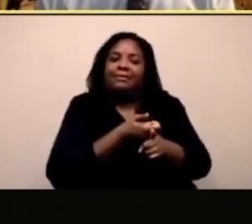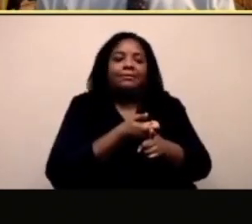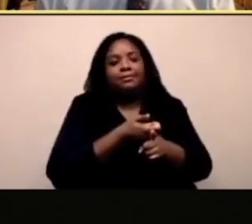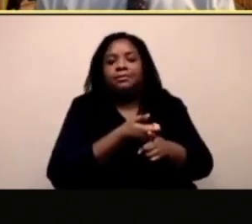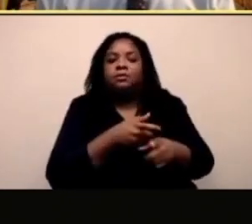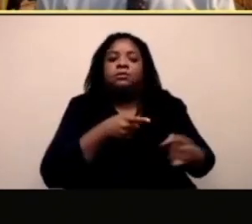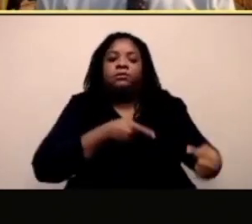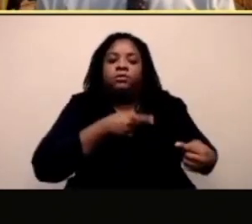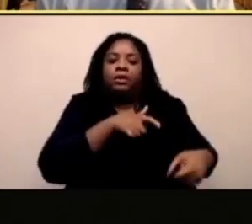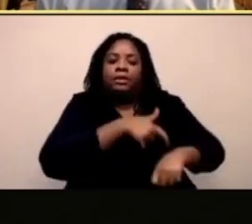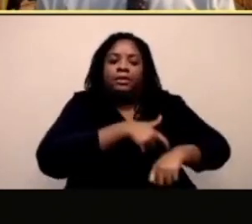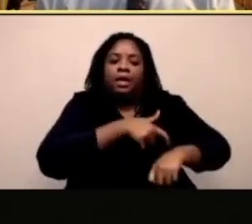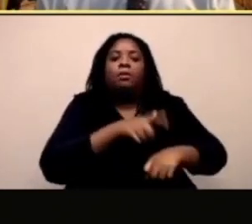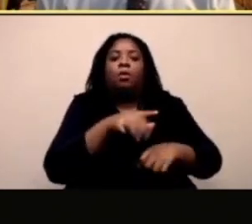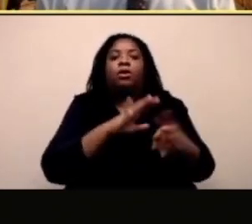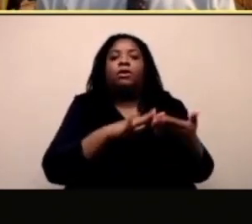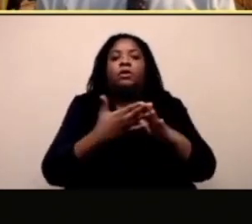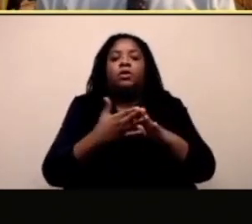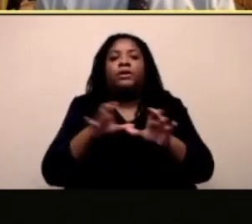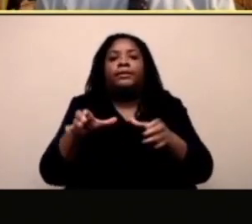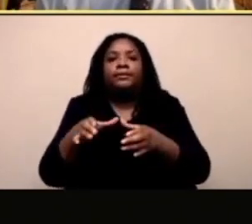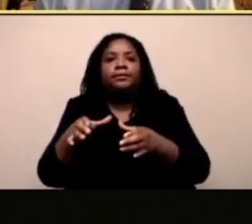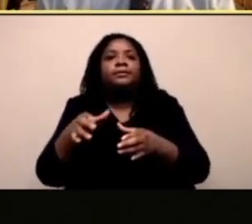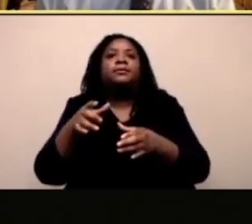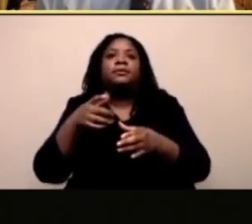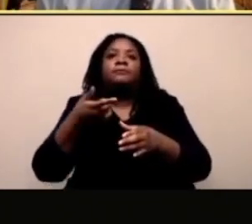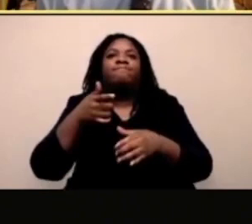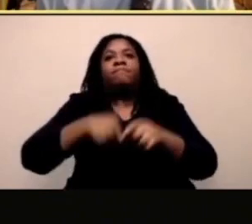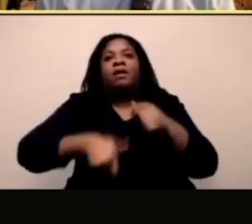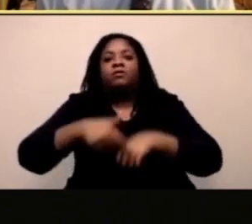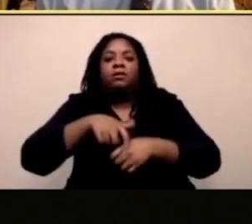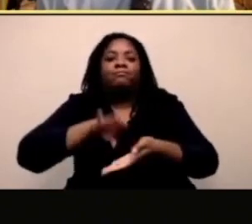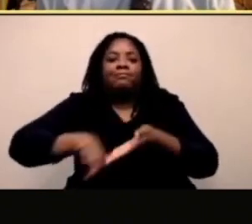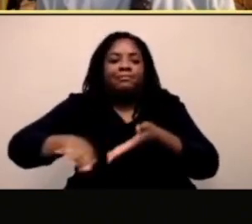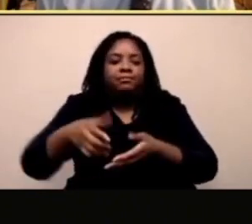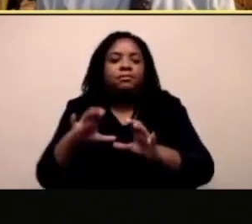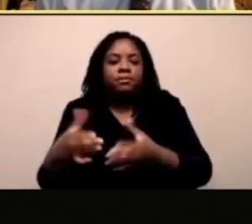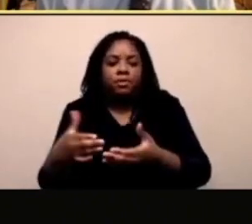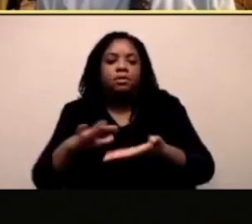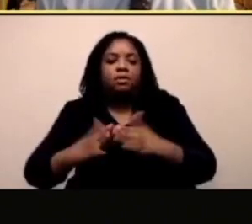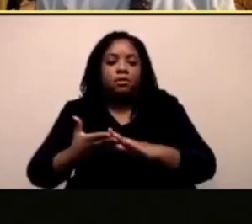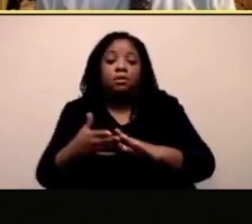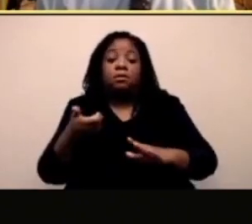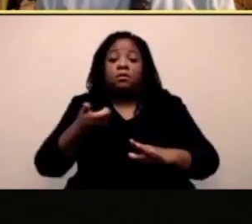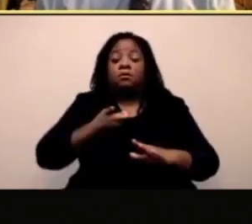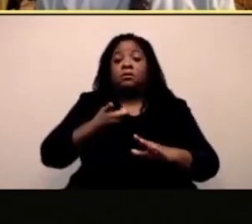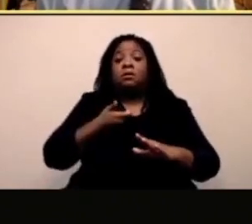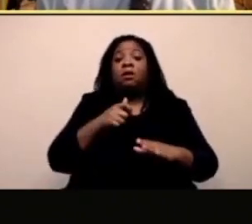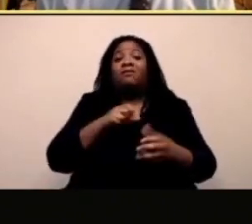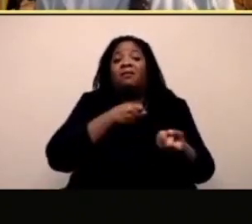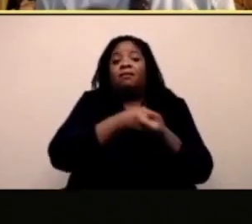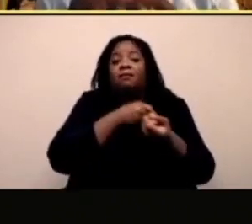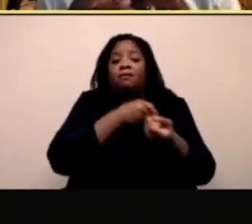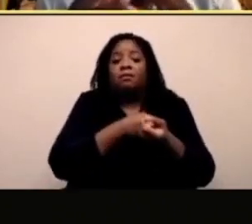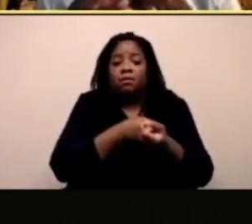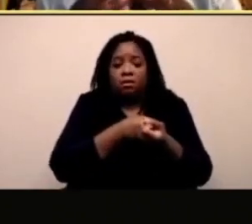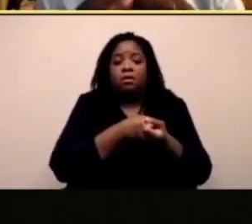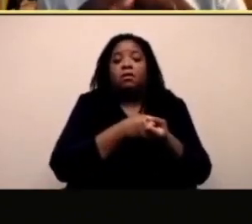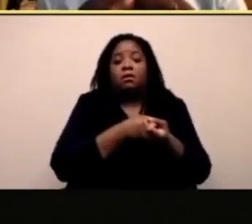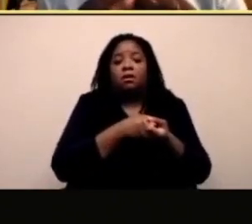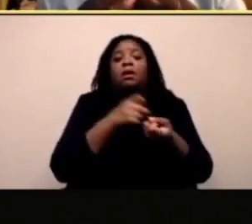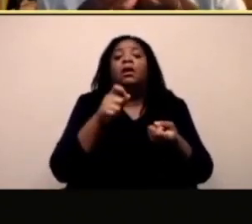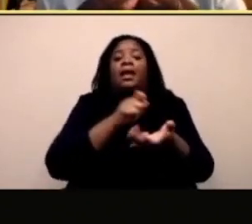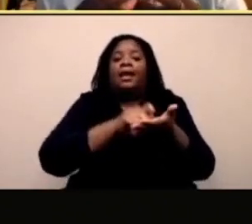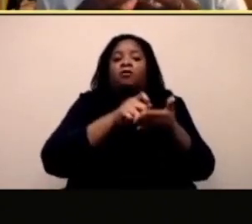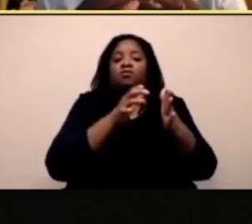marginalized communities and refugees. I'm also a refugee advocate and journalist